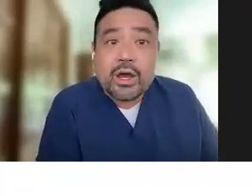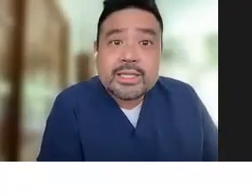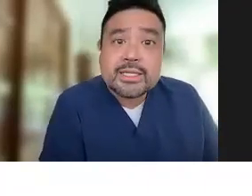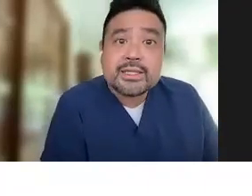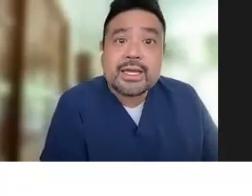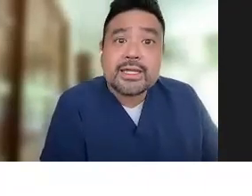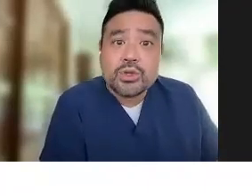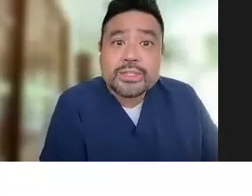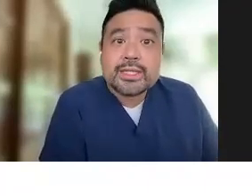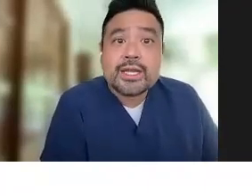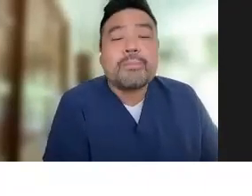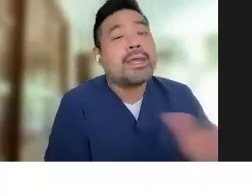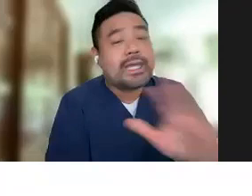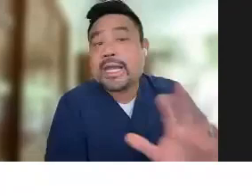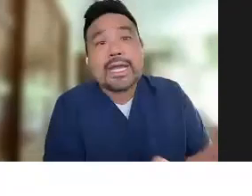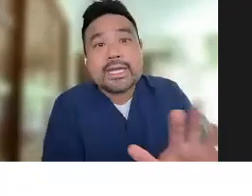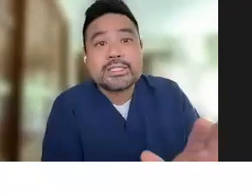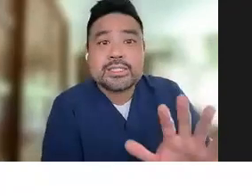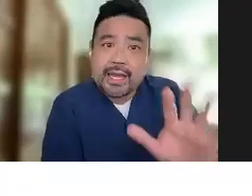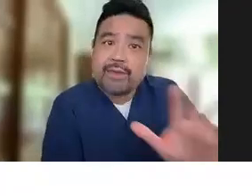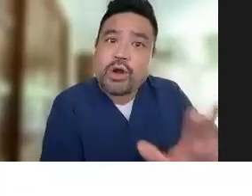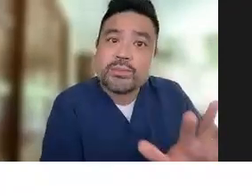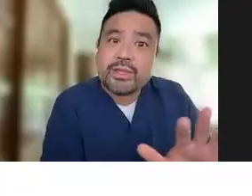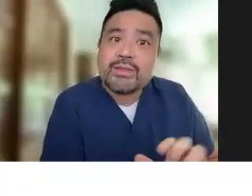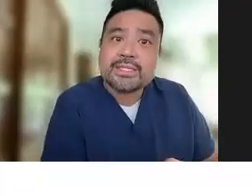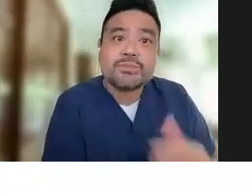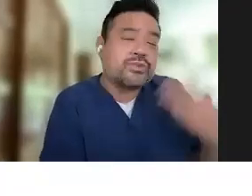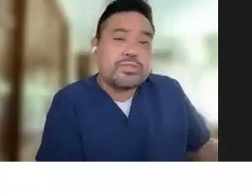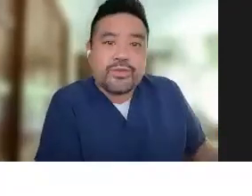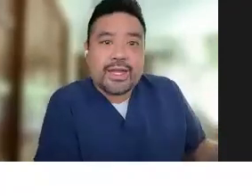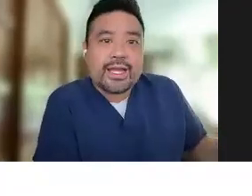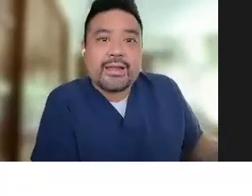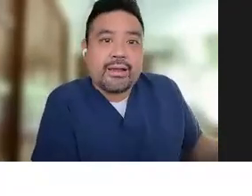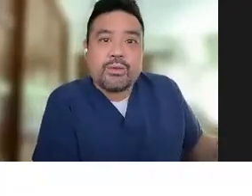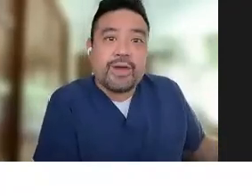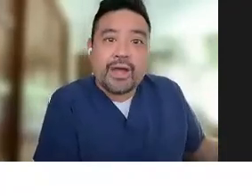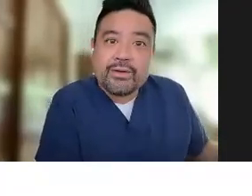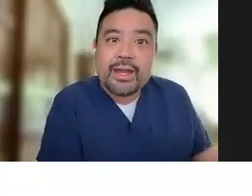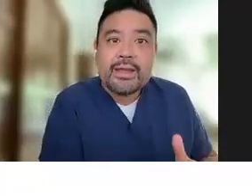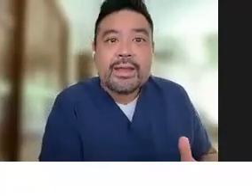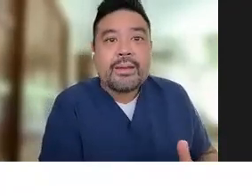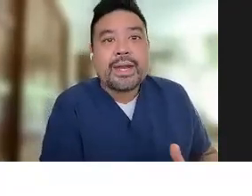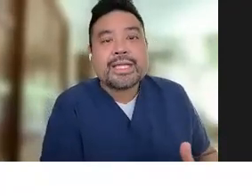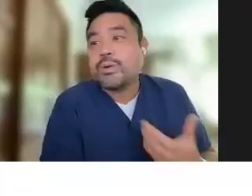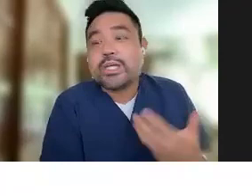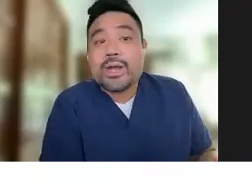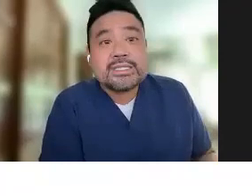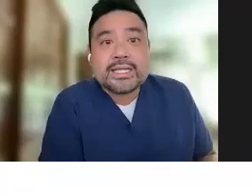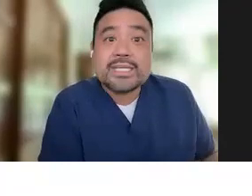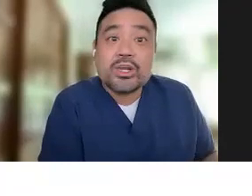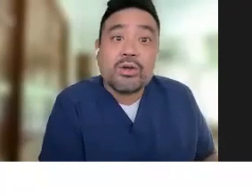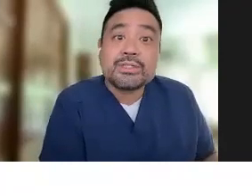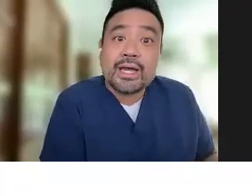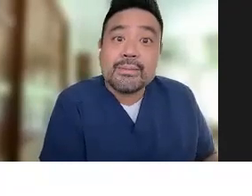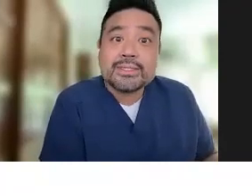I think honestly that is coincidental. And again, I get it. It's kind of hard to believe that at times you feel like I was fine, right? But I guess I would tell you,